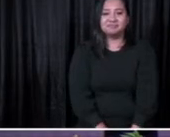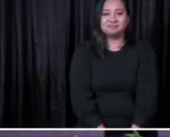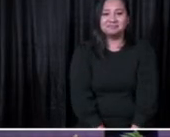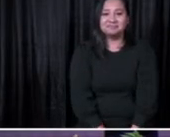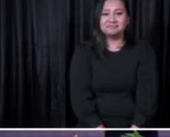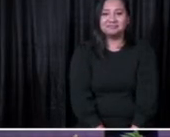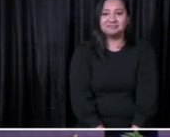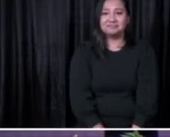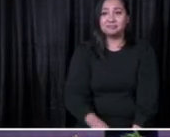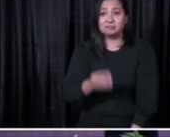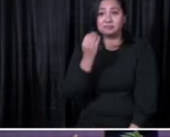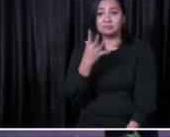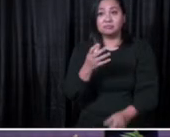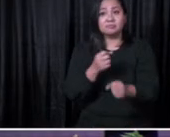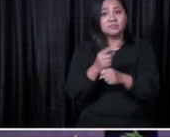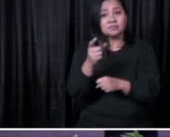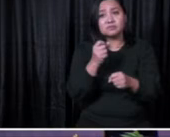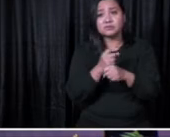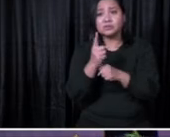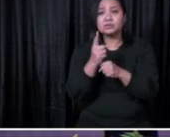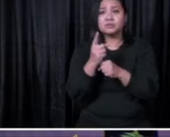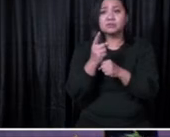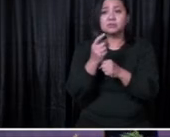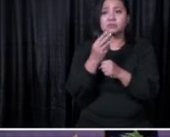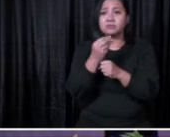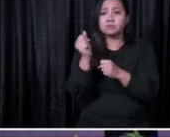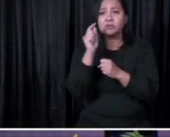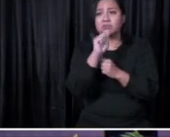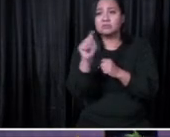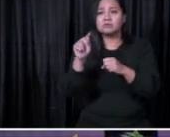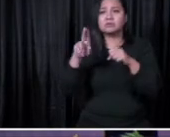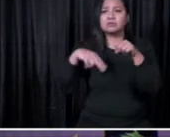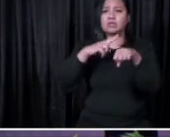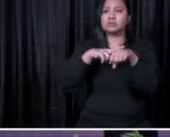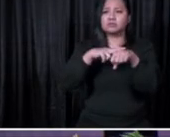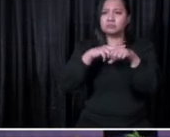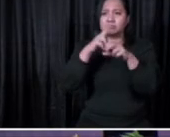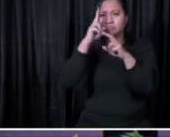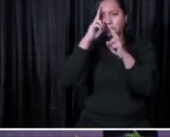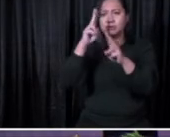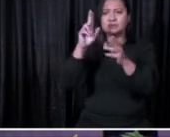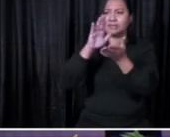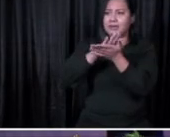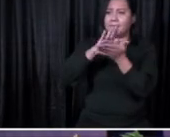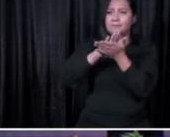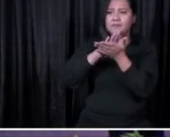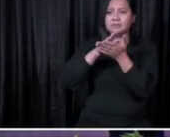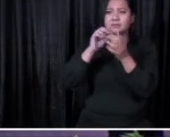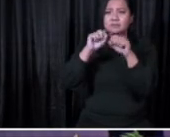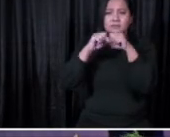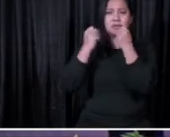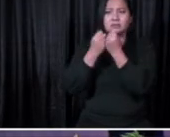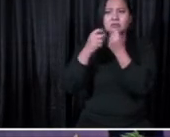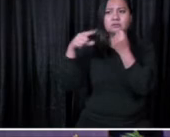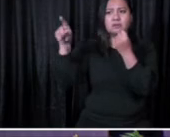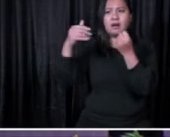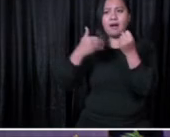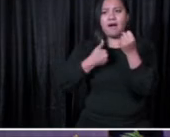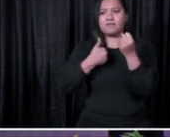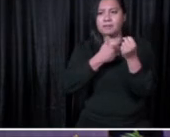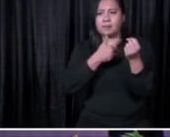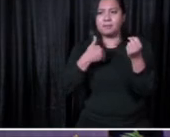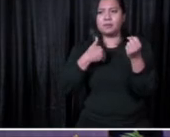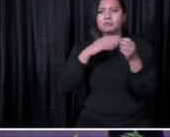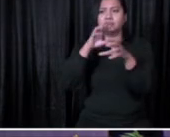Every year, several national scholastic honor societies invite for membership those undergraduate students on this